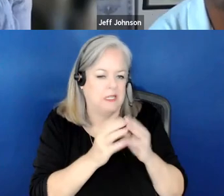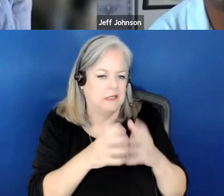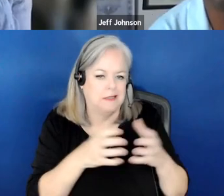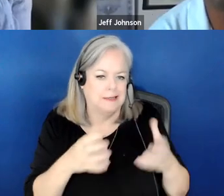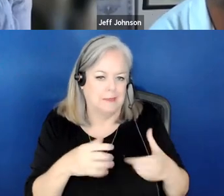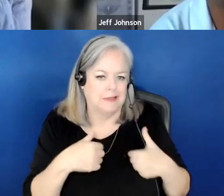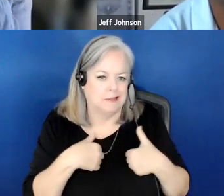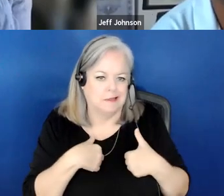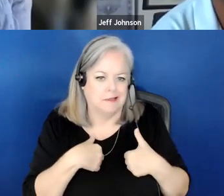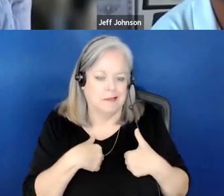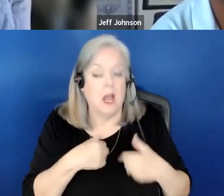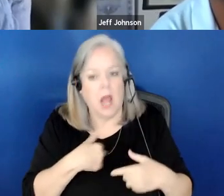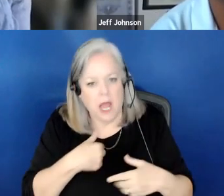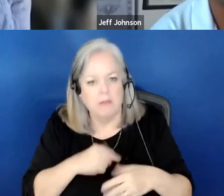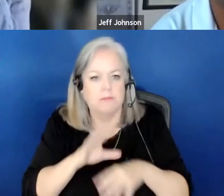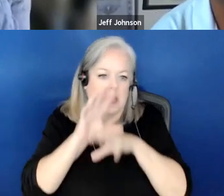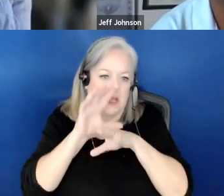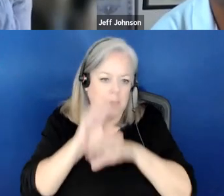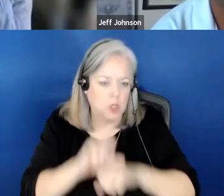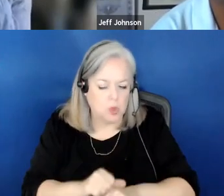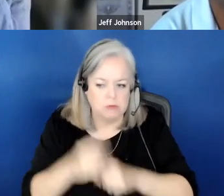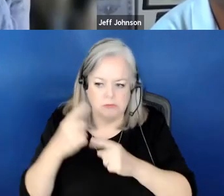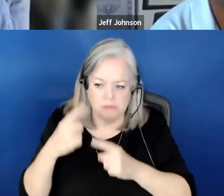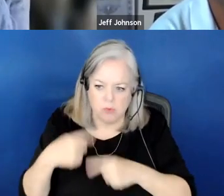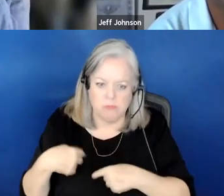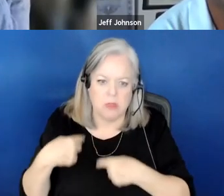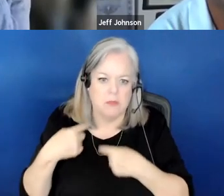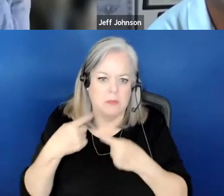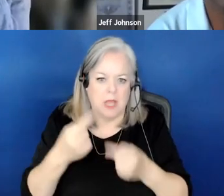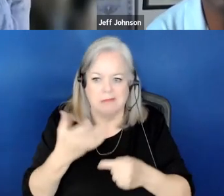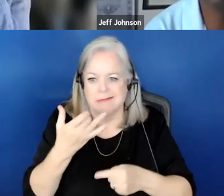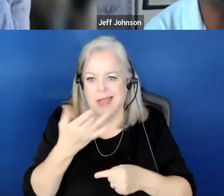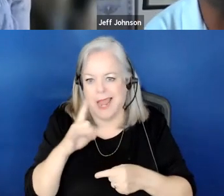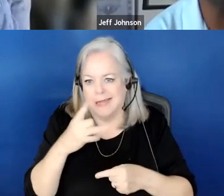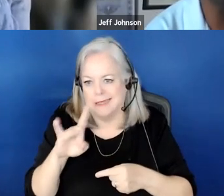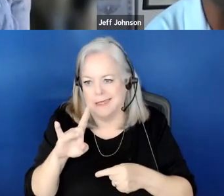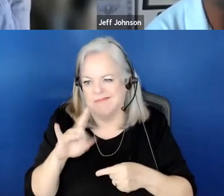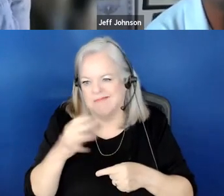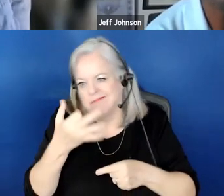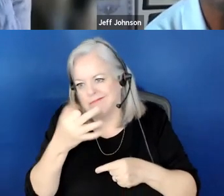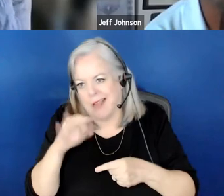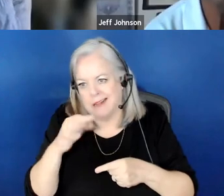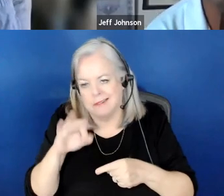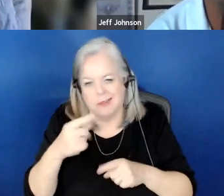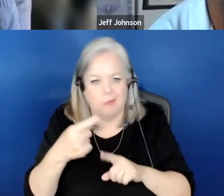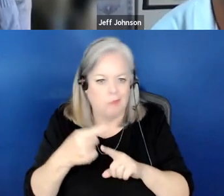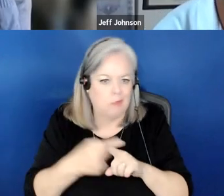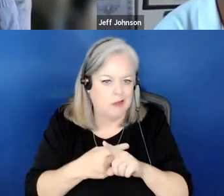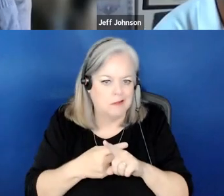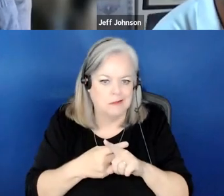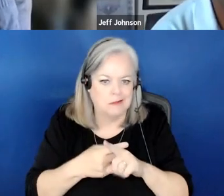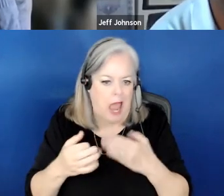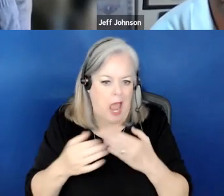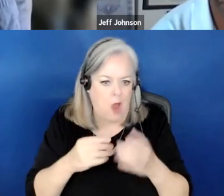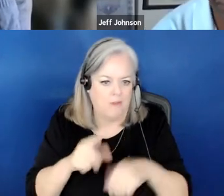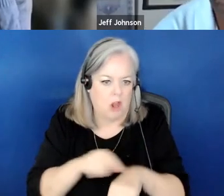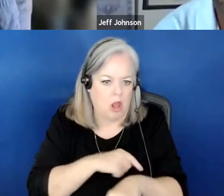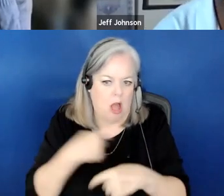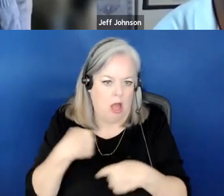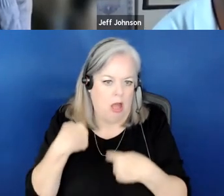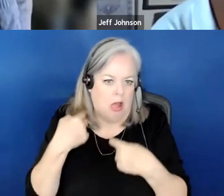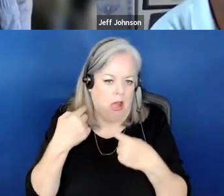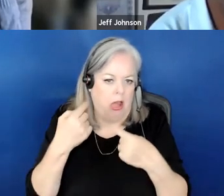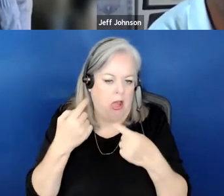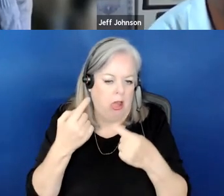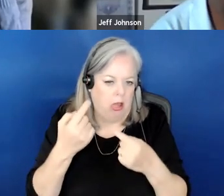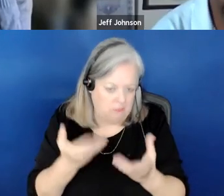gotten used to them over the last 18, 19 months however long we're here